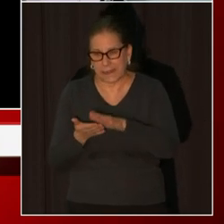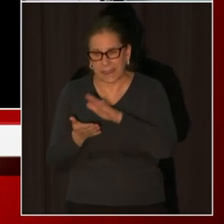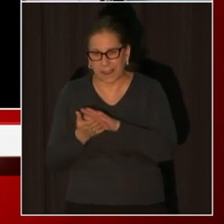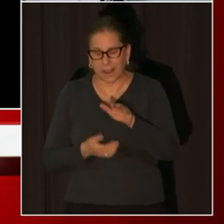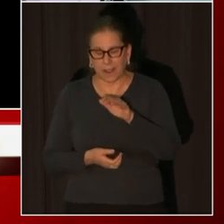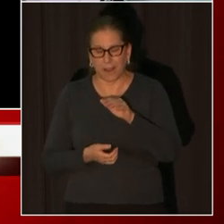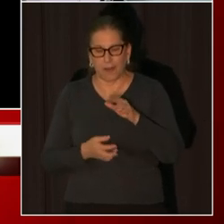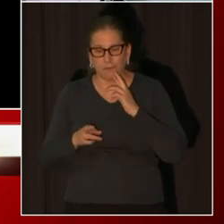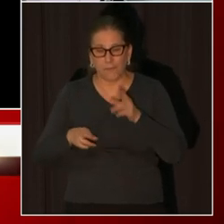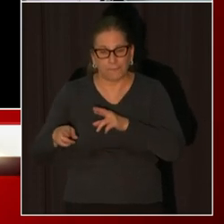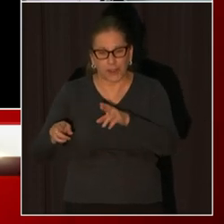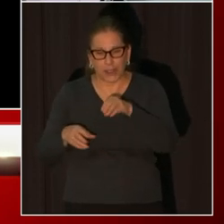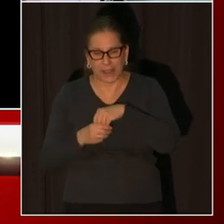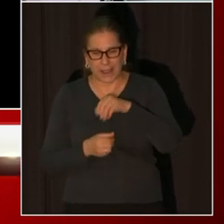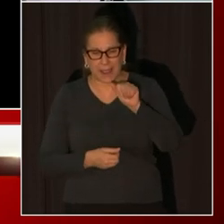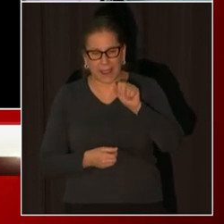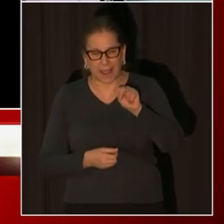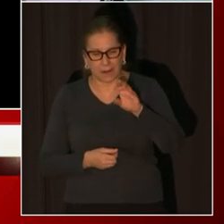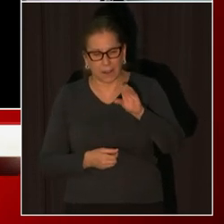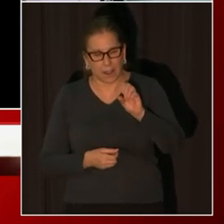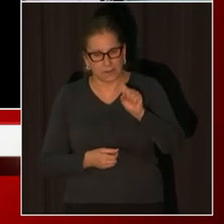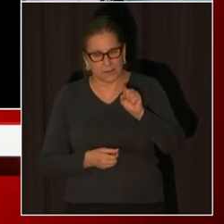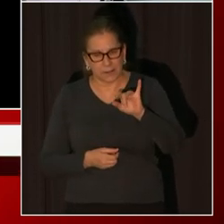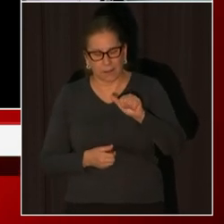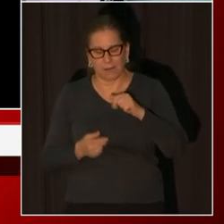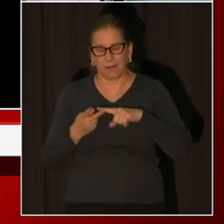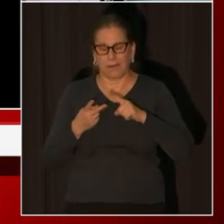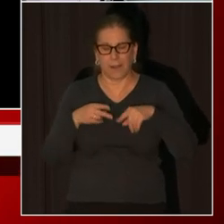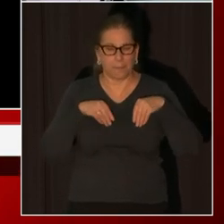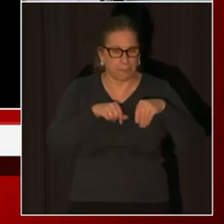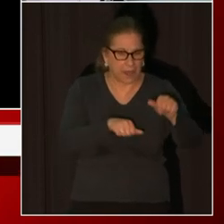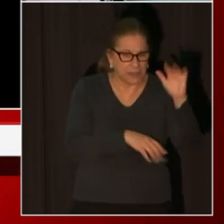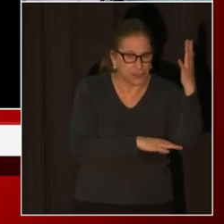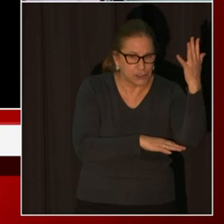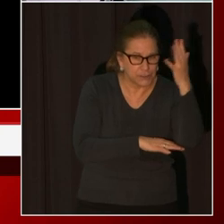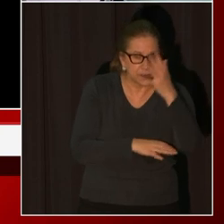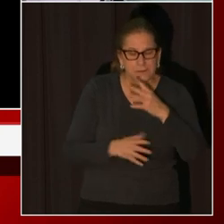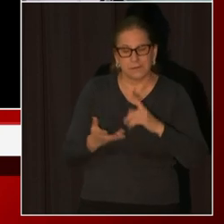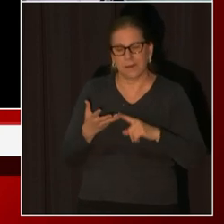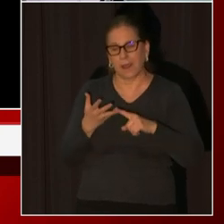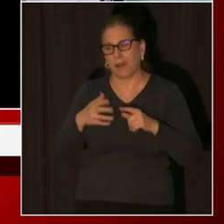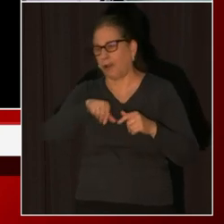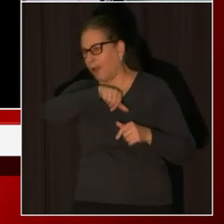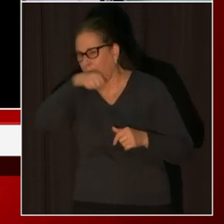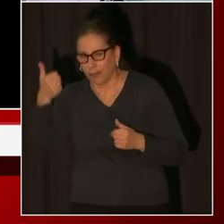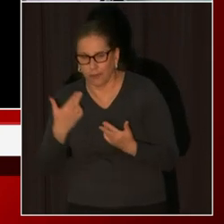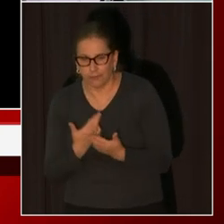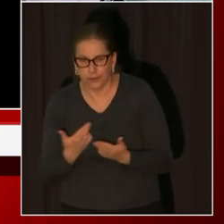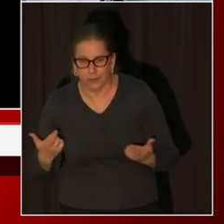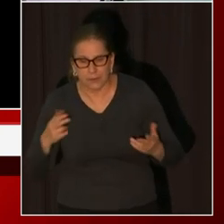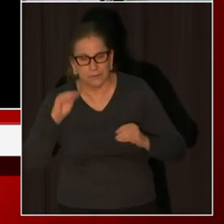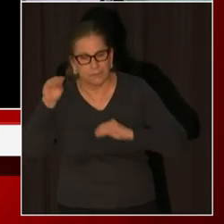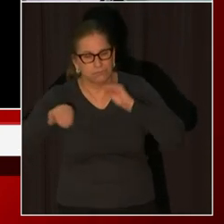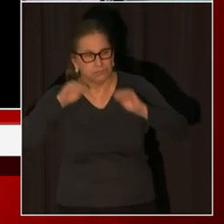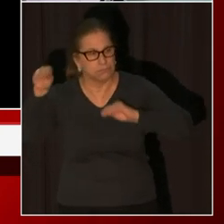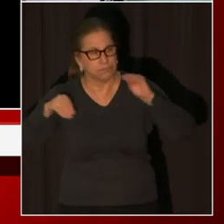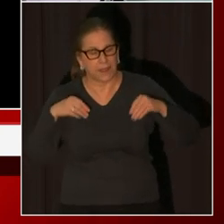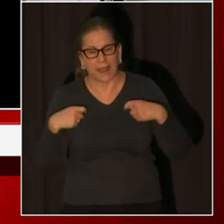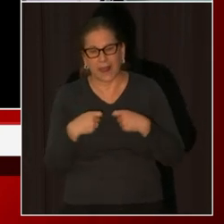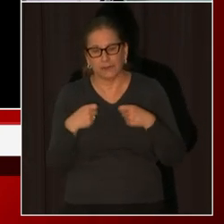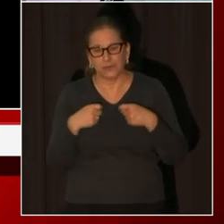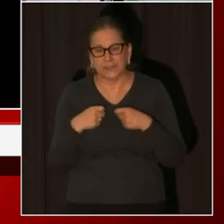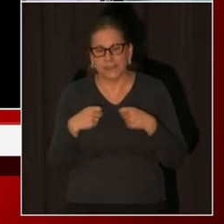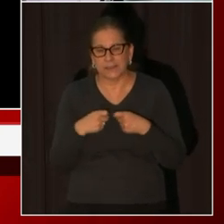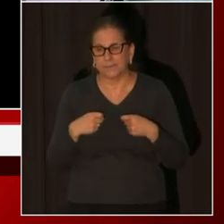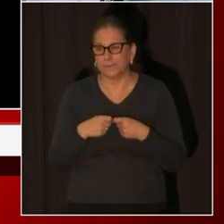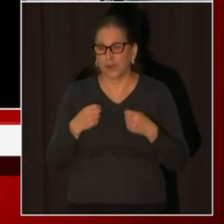forestry efforts, and then resources to install new electric vehicle charging stations, and then $1.7 billion to support